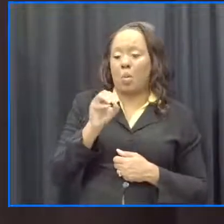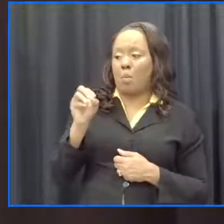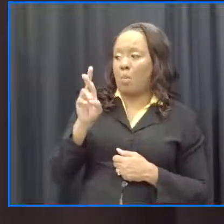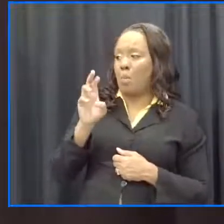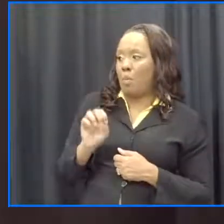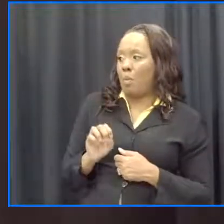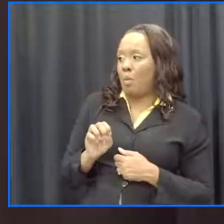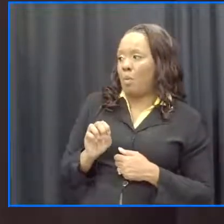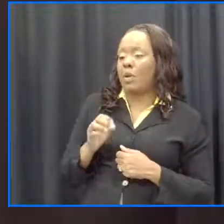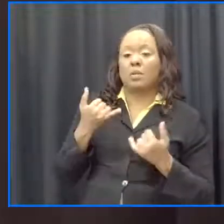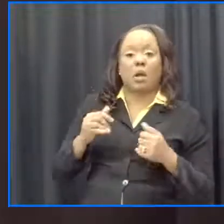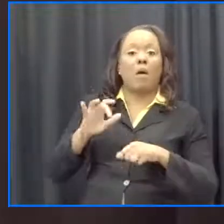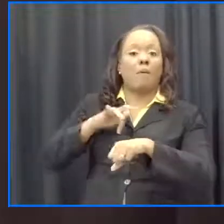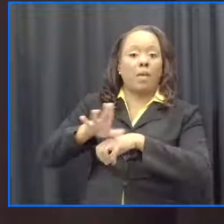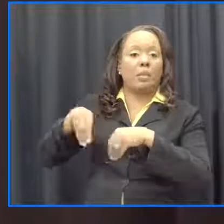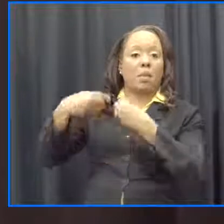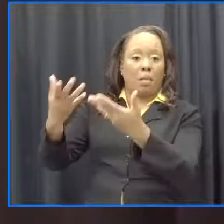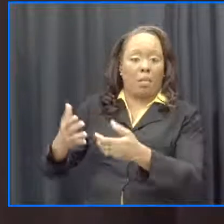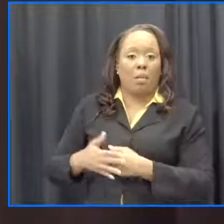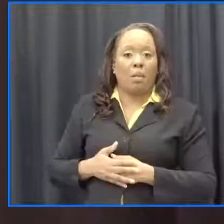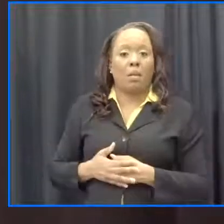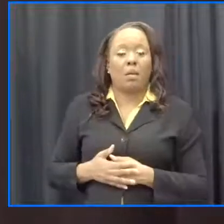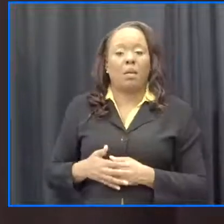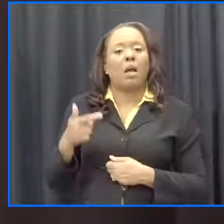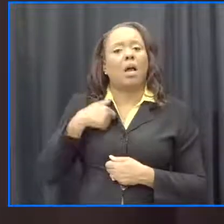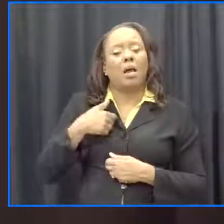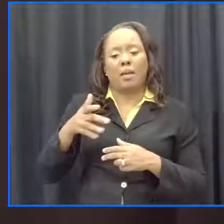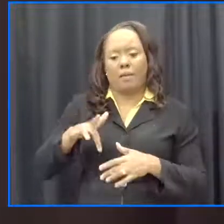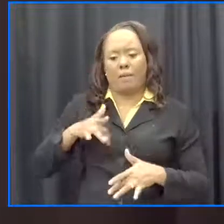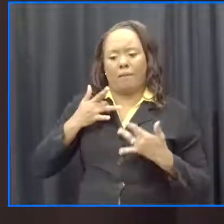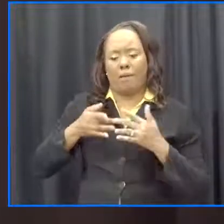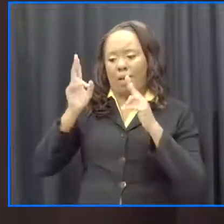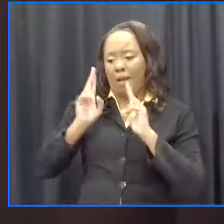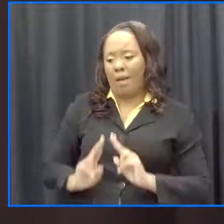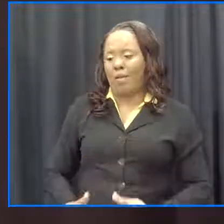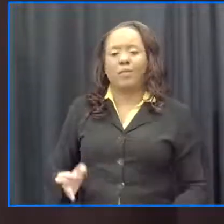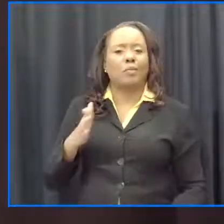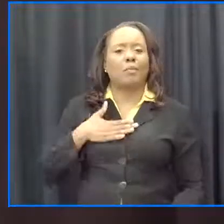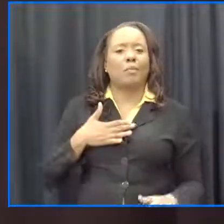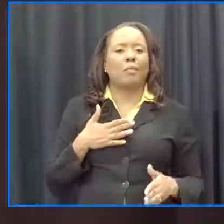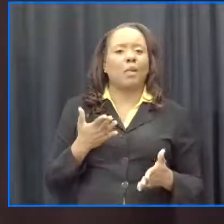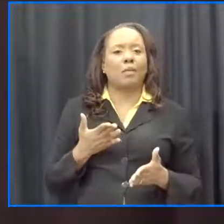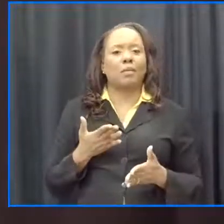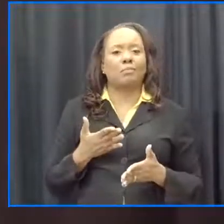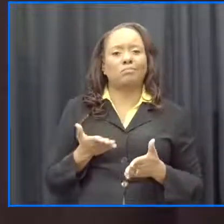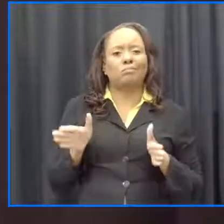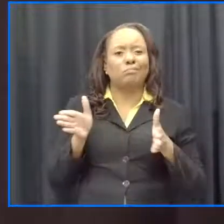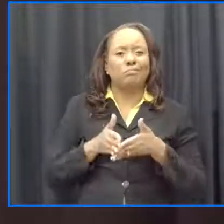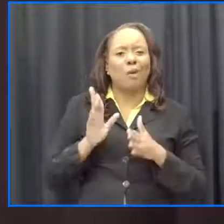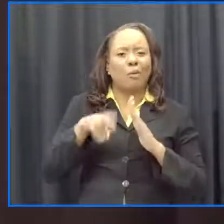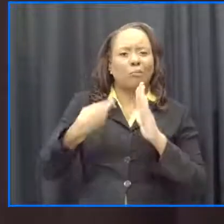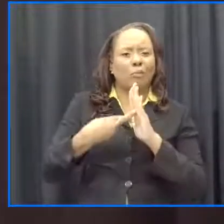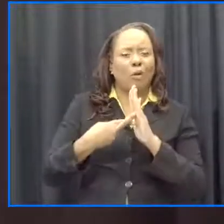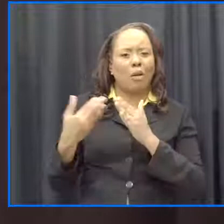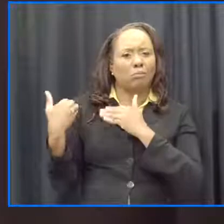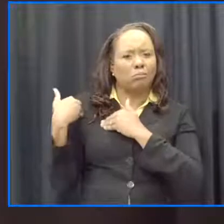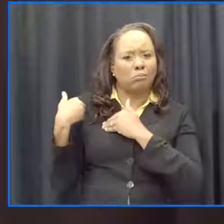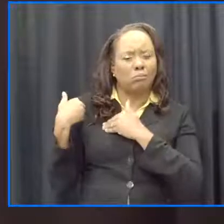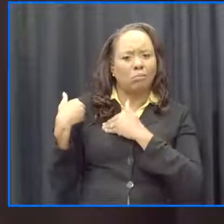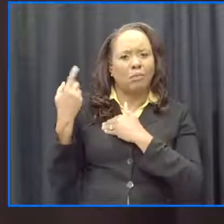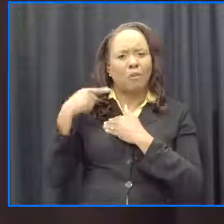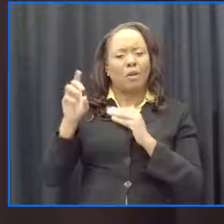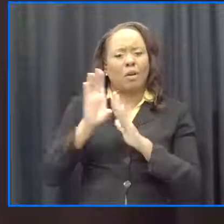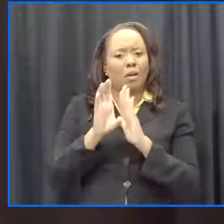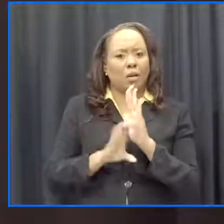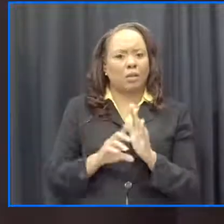Commission. I am honored as the Attorney General to have a small role to play in this process of